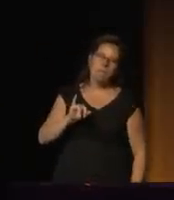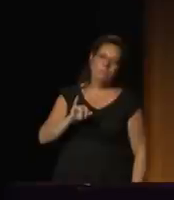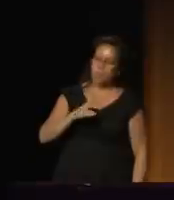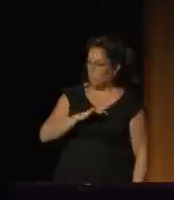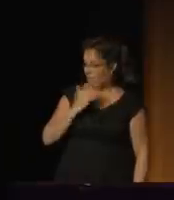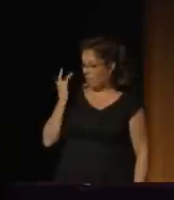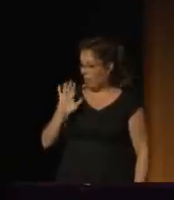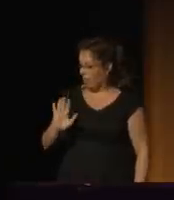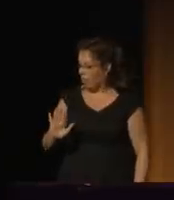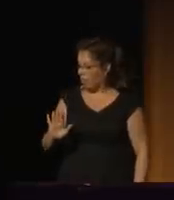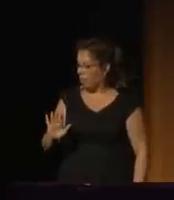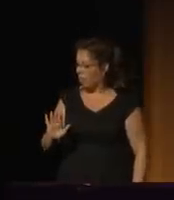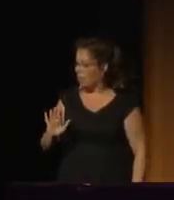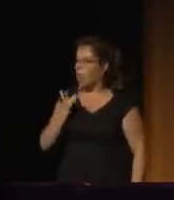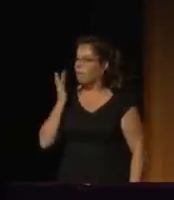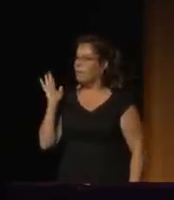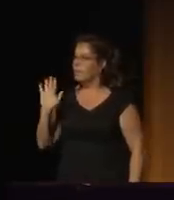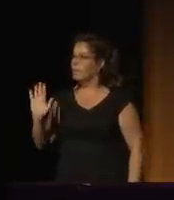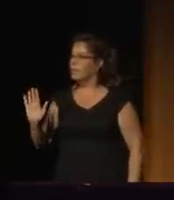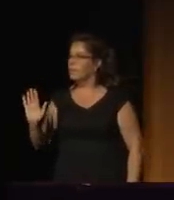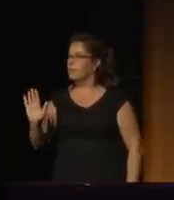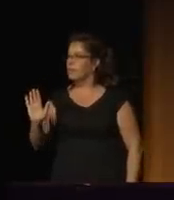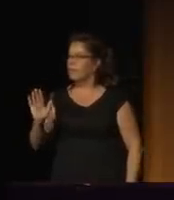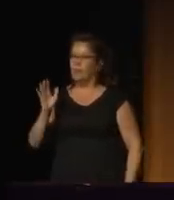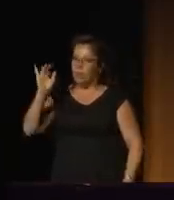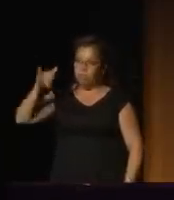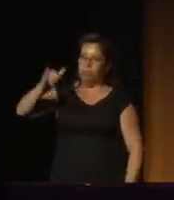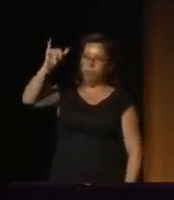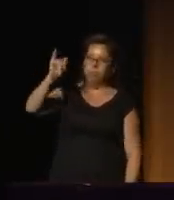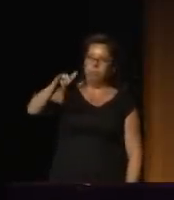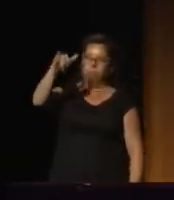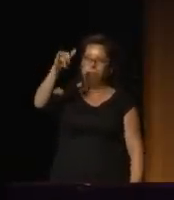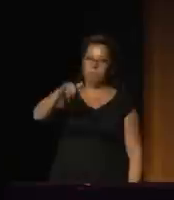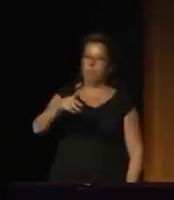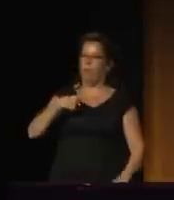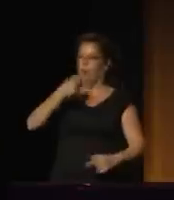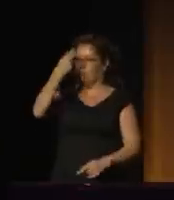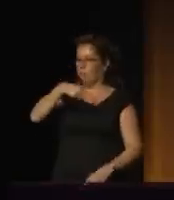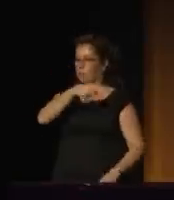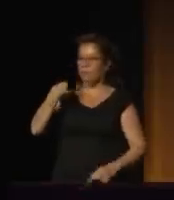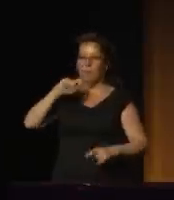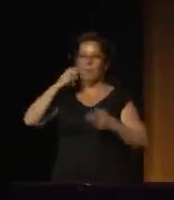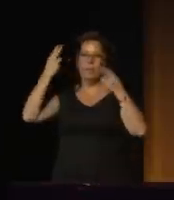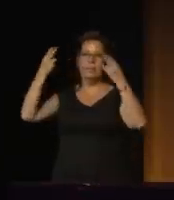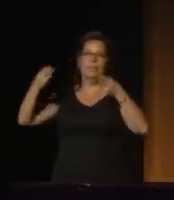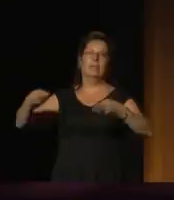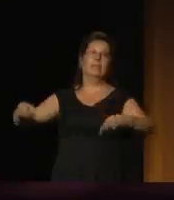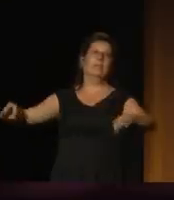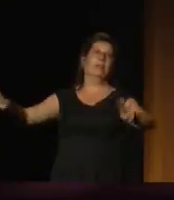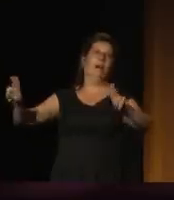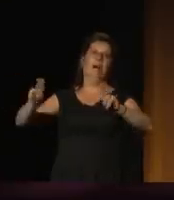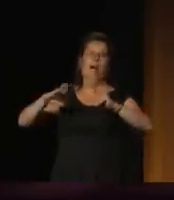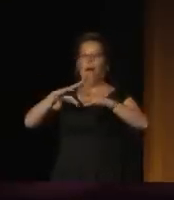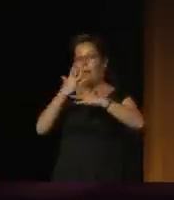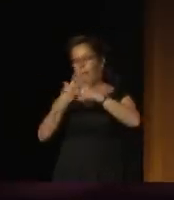just dark, dark, dark. And we hit turbulence, and I was like, oh, hell, this is over. I'm going to die in the middle of the Pacific Ocean.